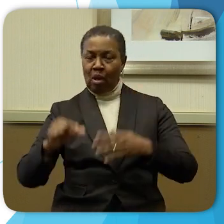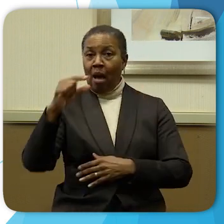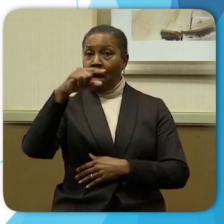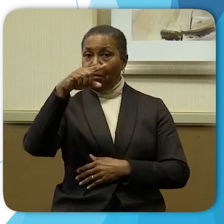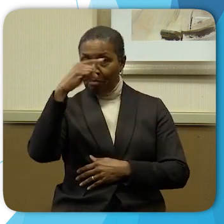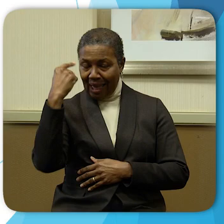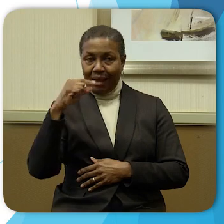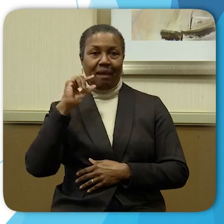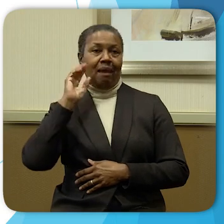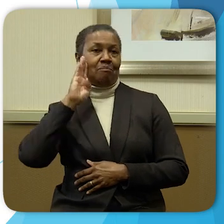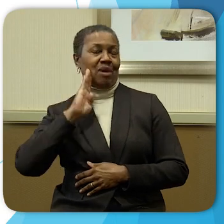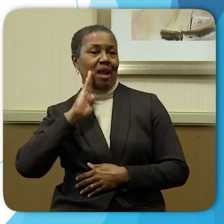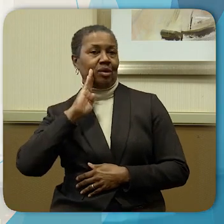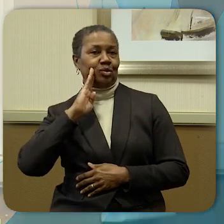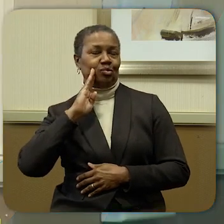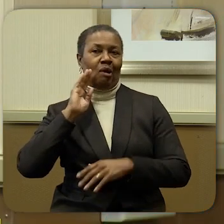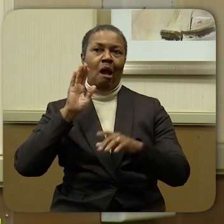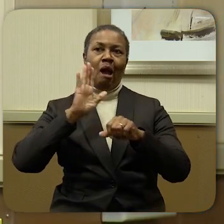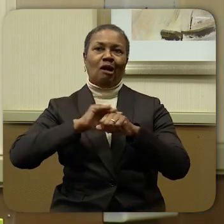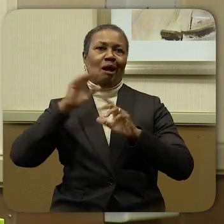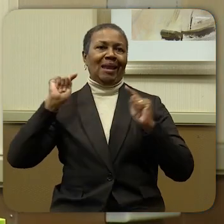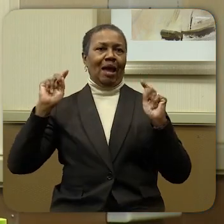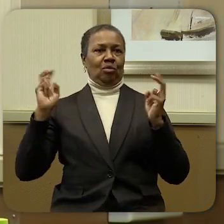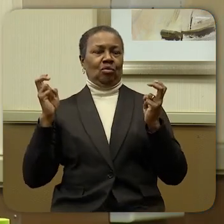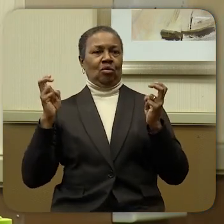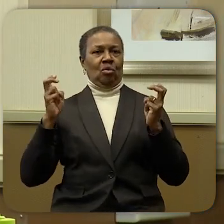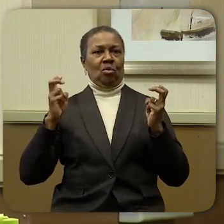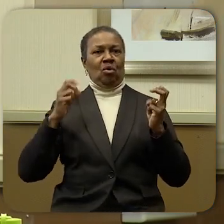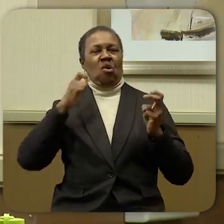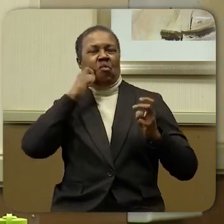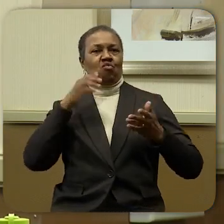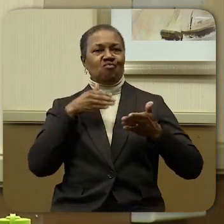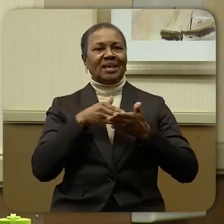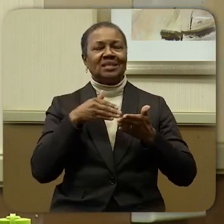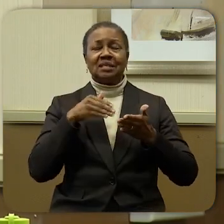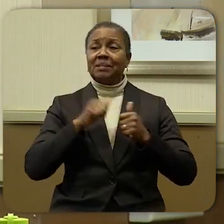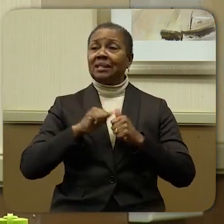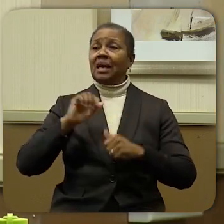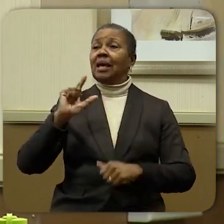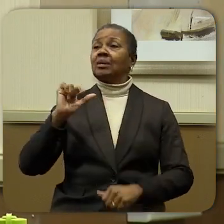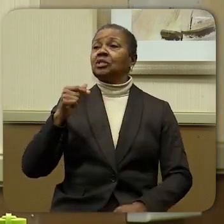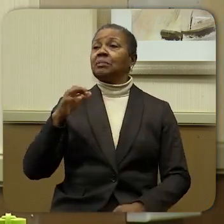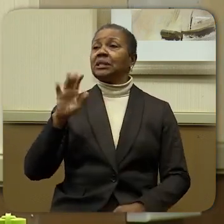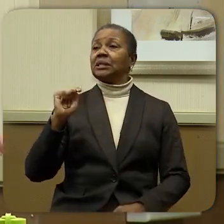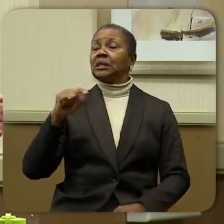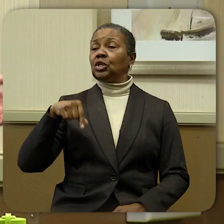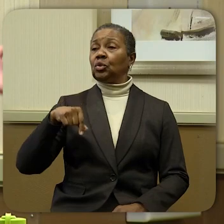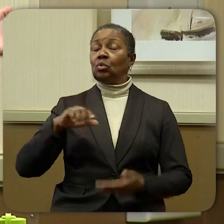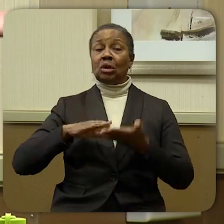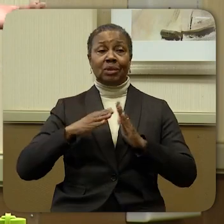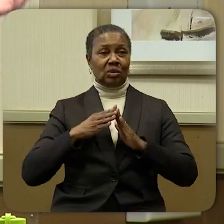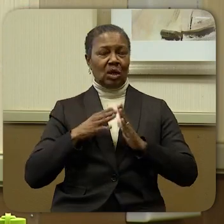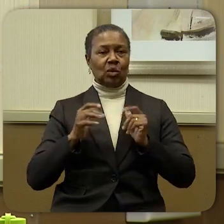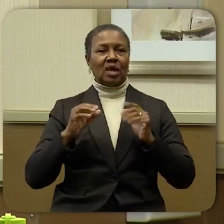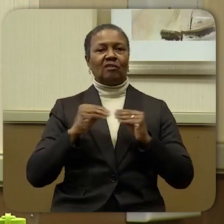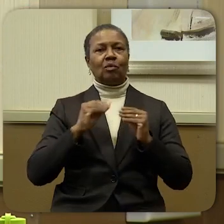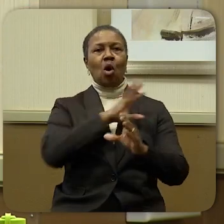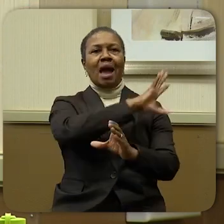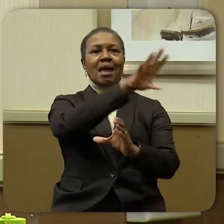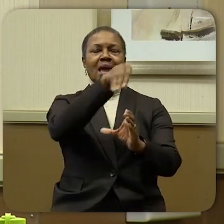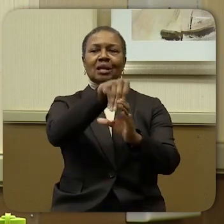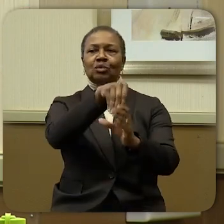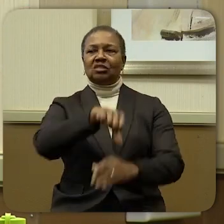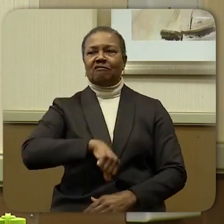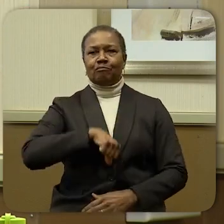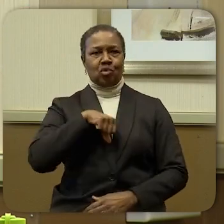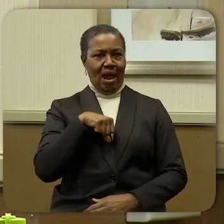the racism within the LGBTQ community and wanting to have a more inclusive Pride. So we